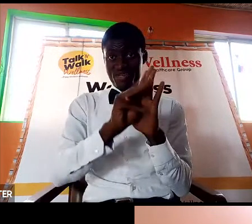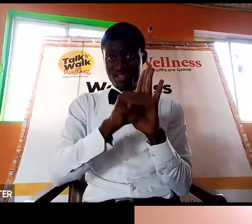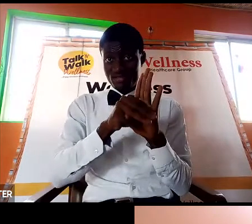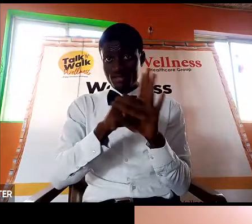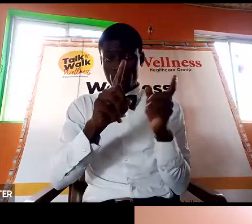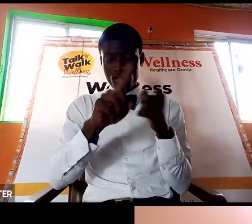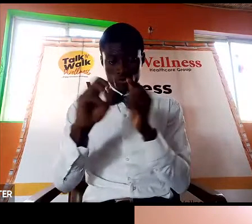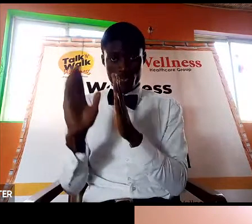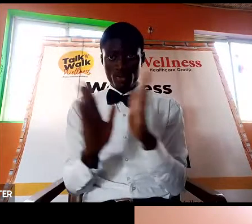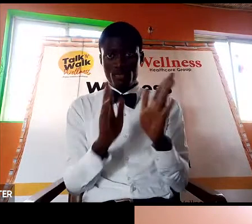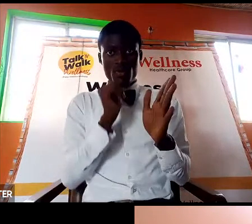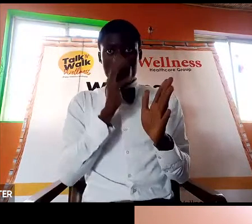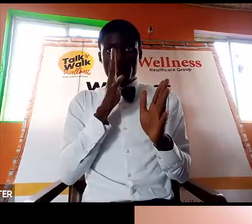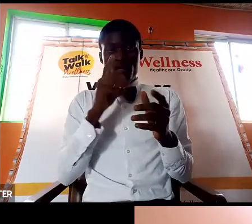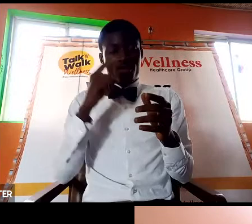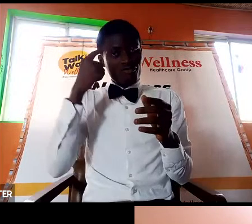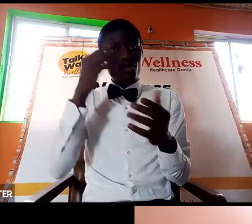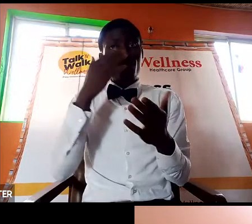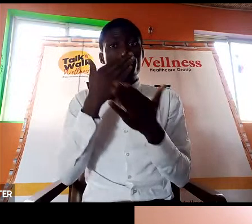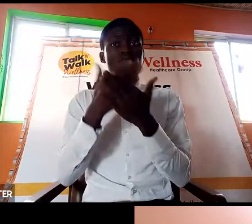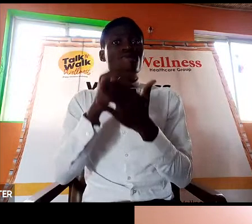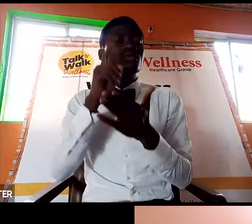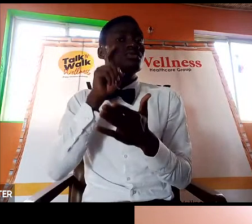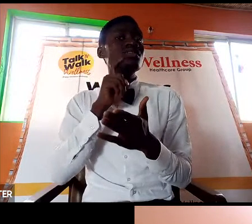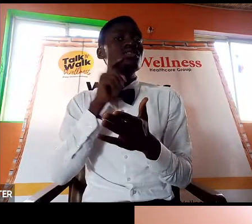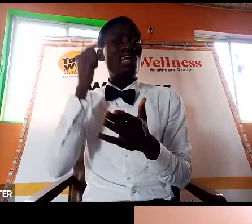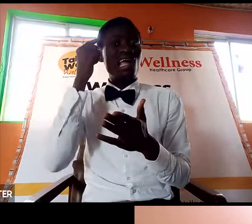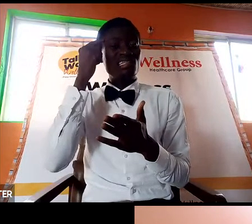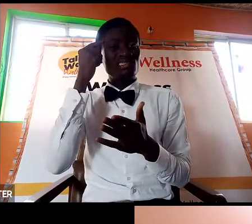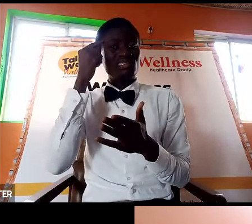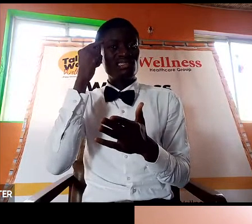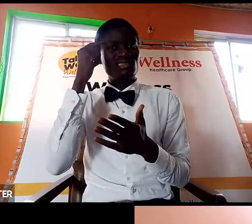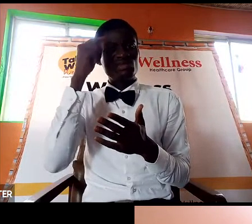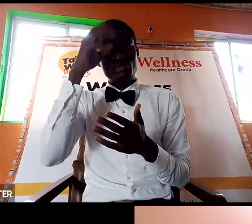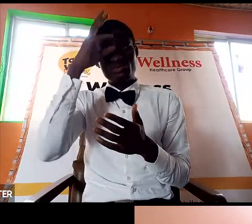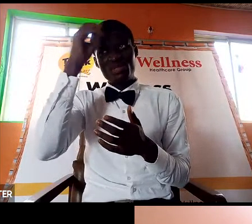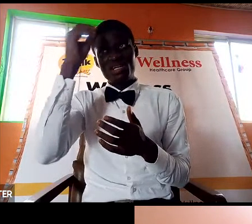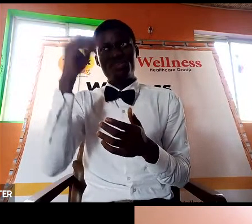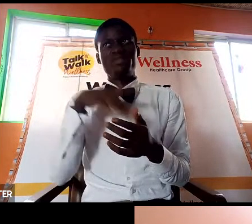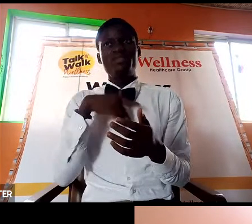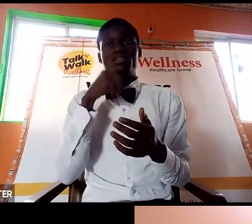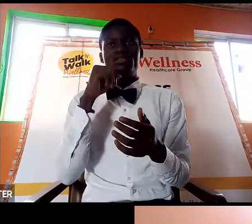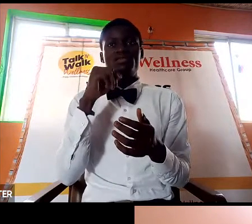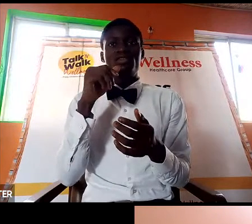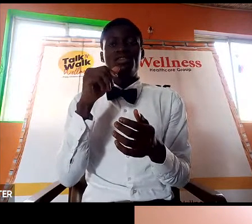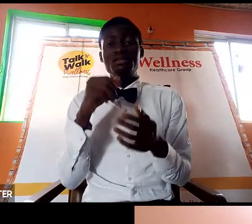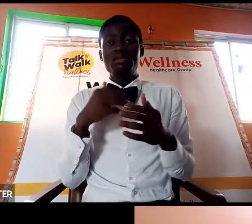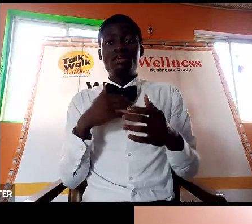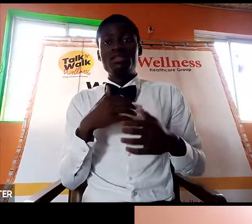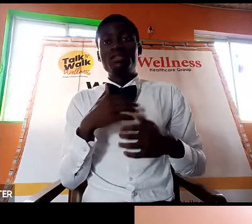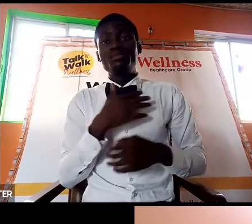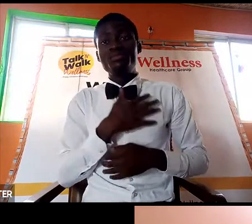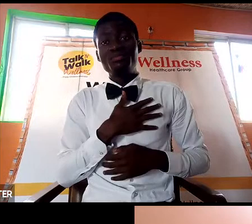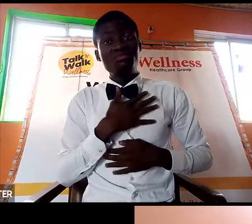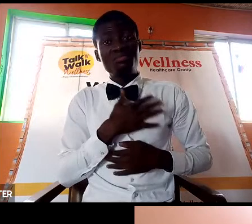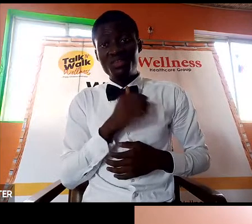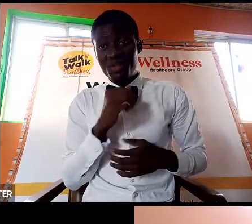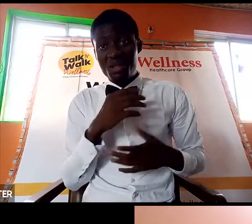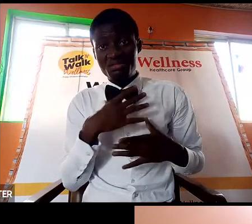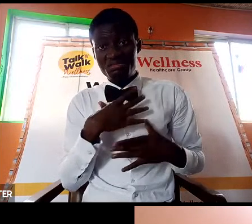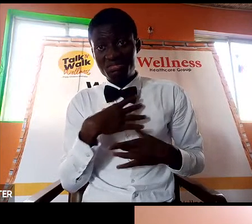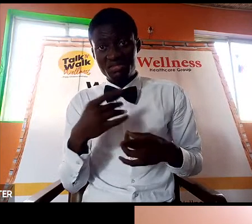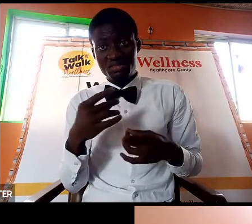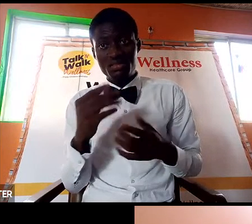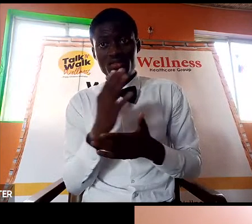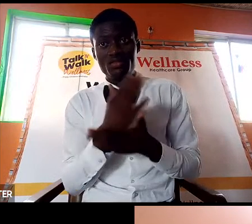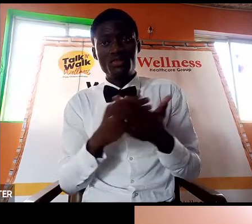every man that the wife is not interested right now, that he's hearing us has come to realize, we should